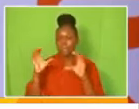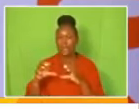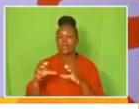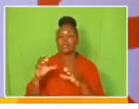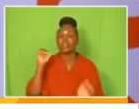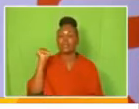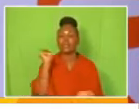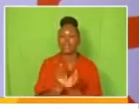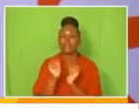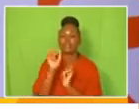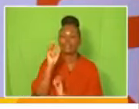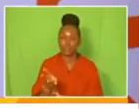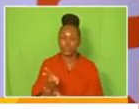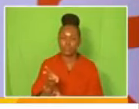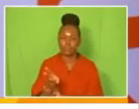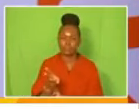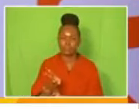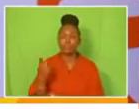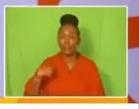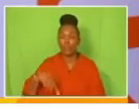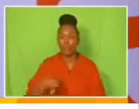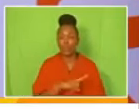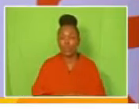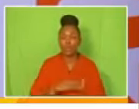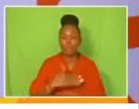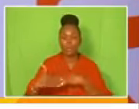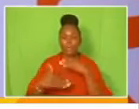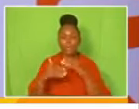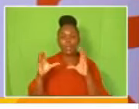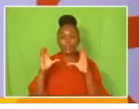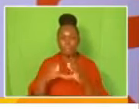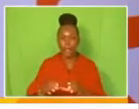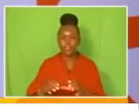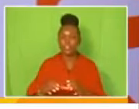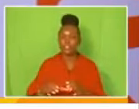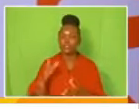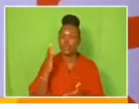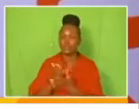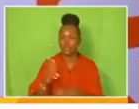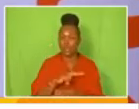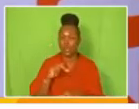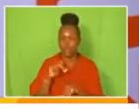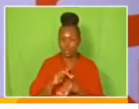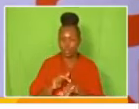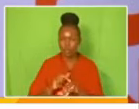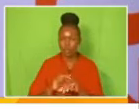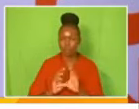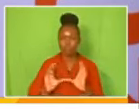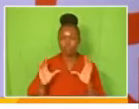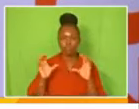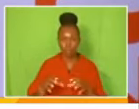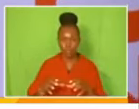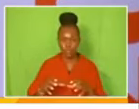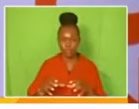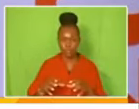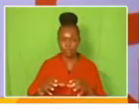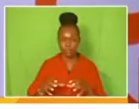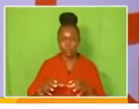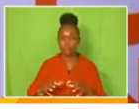We have painstakingly built this party into a truly national liberation mass movement. It